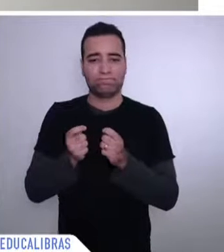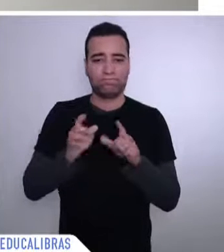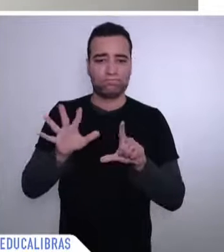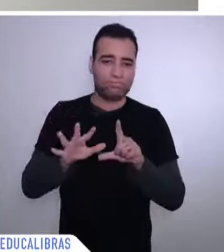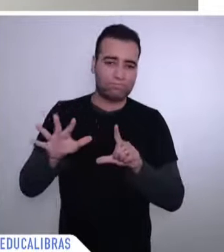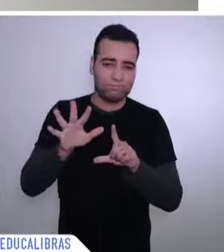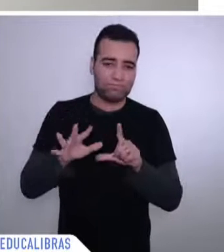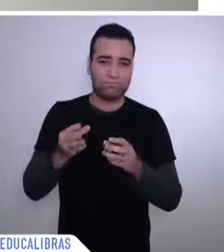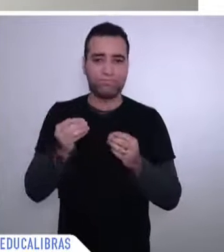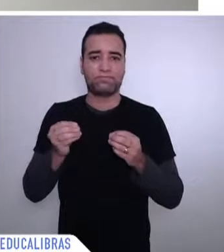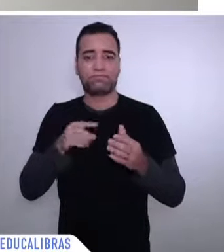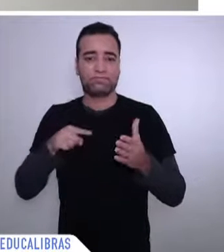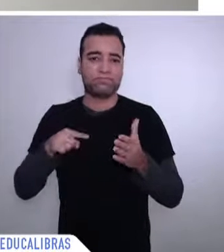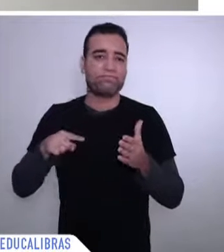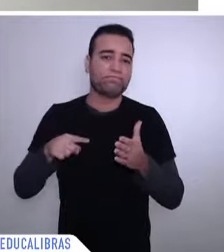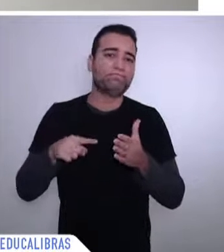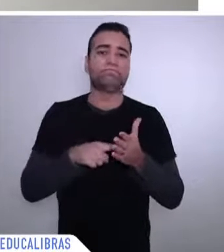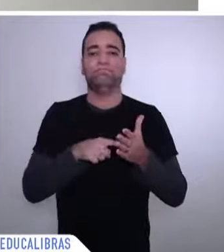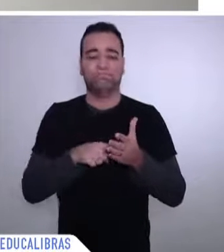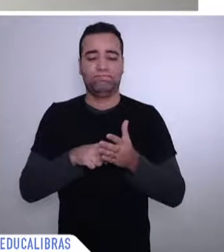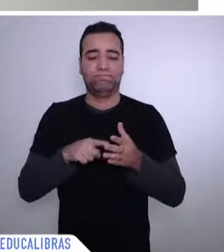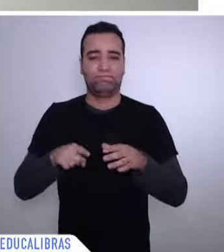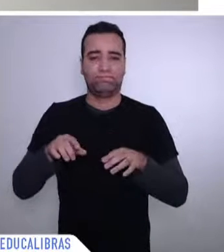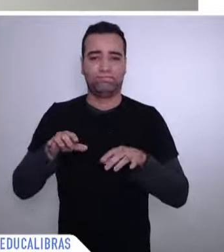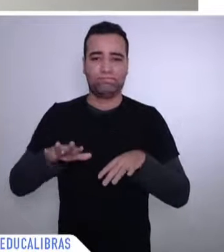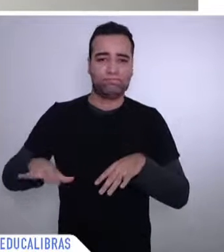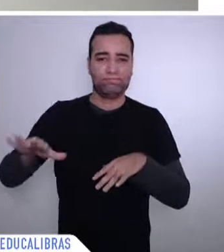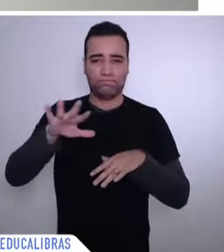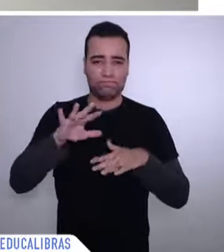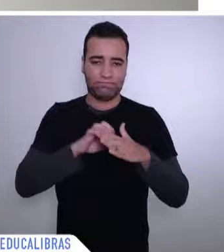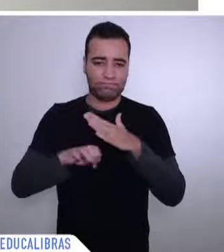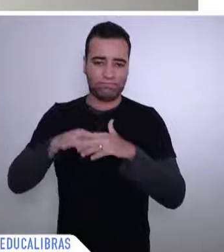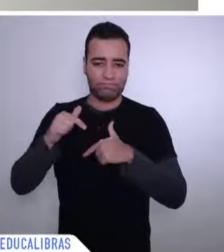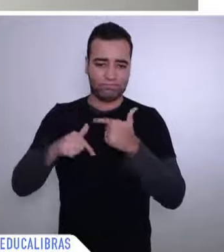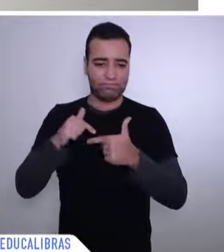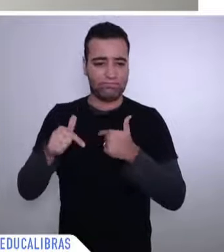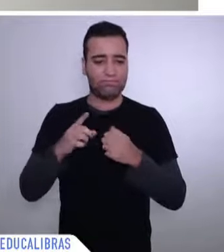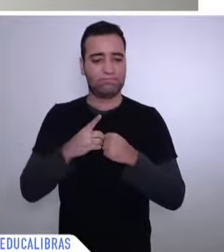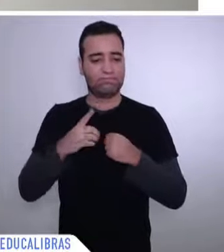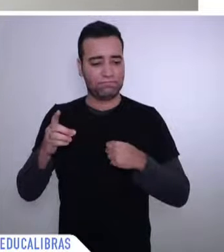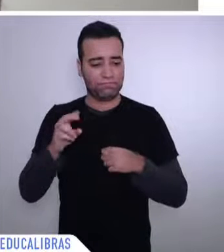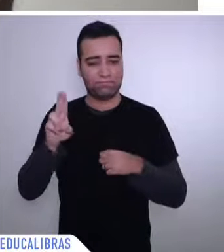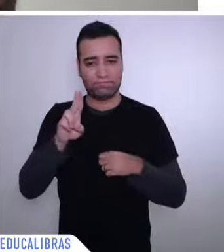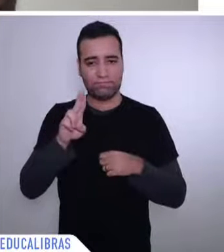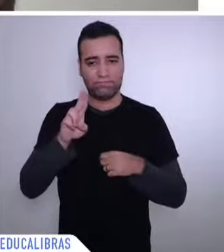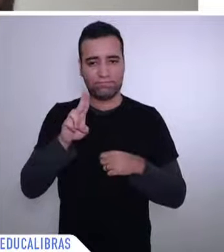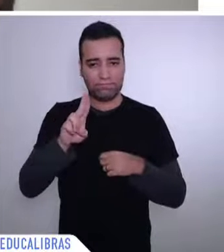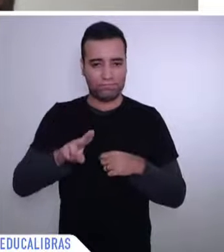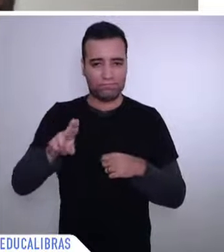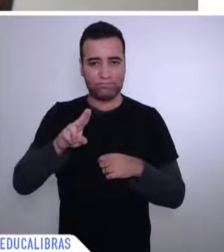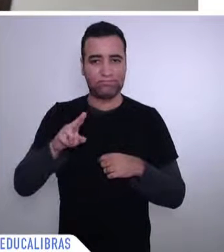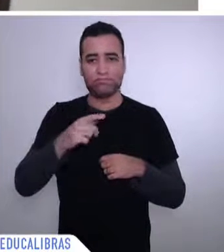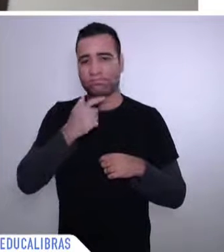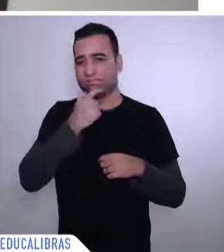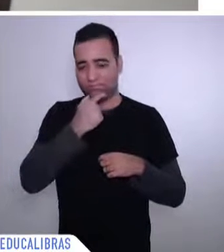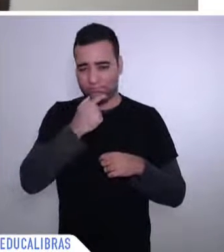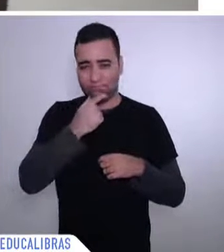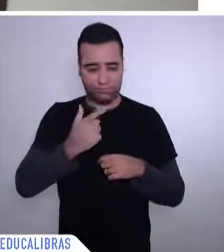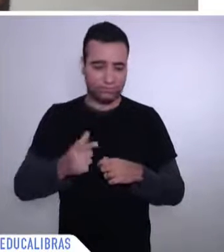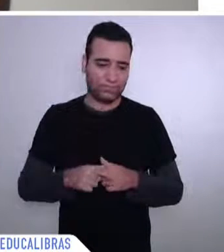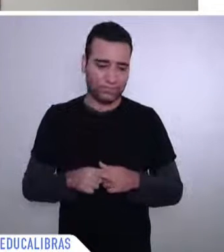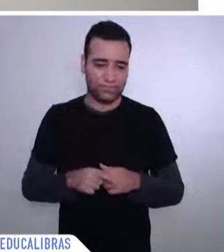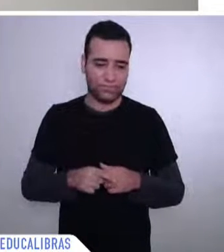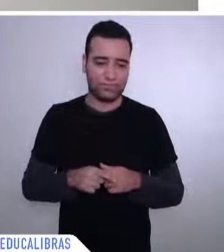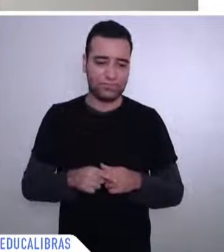focused on the future of work. And Stijn holds a PhD in economics from the University of London, and he